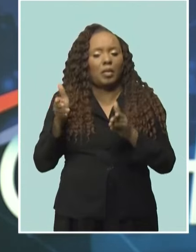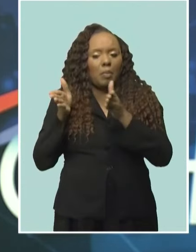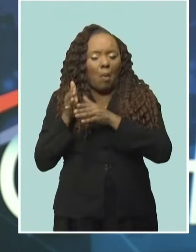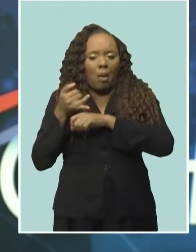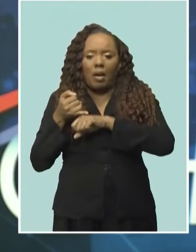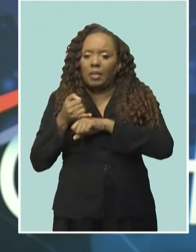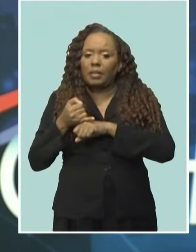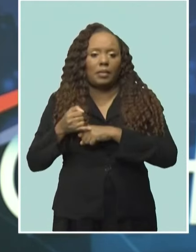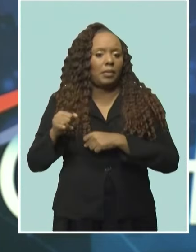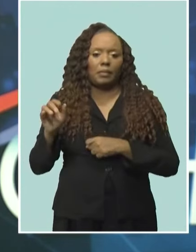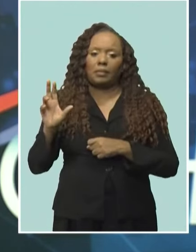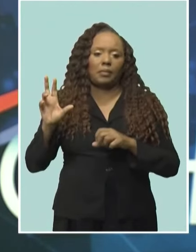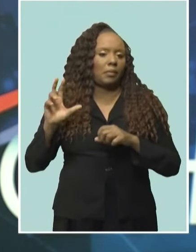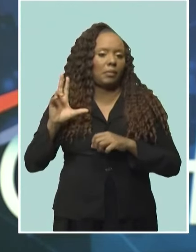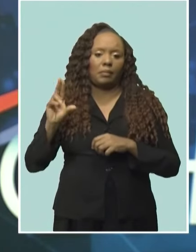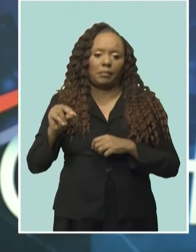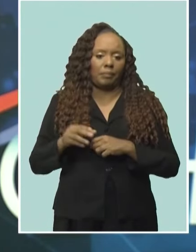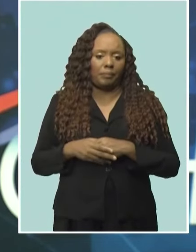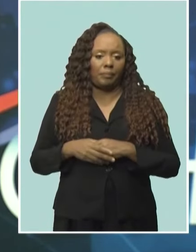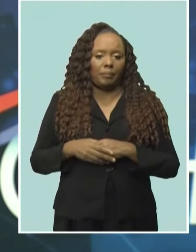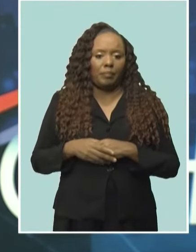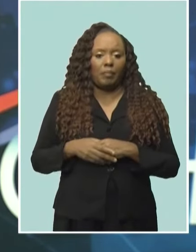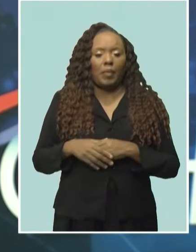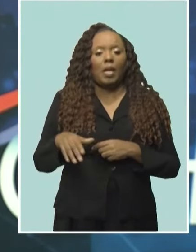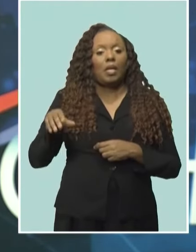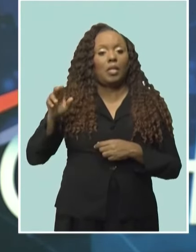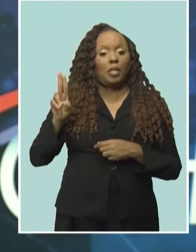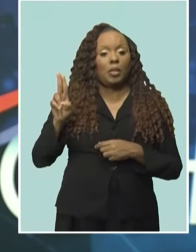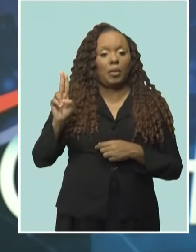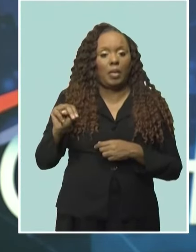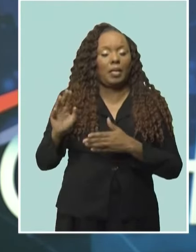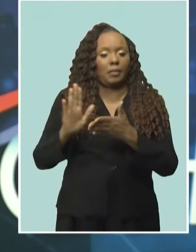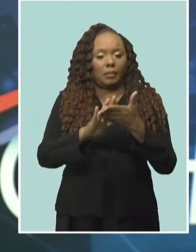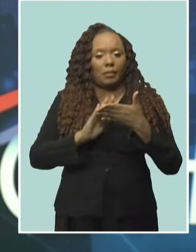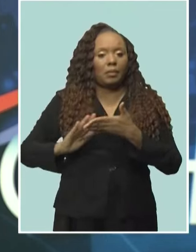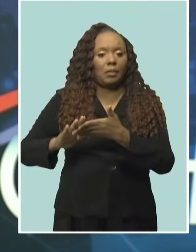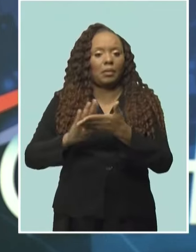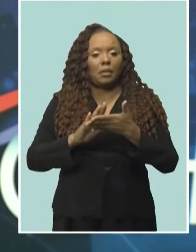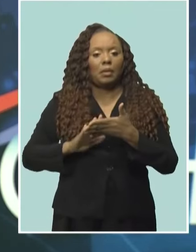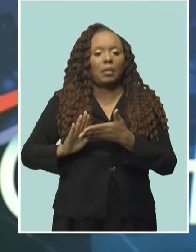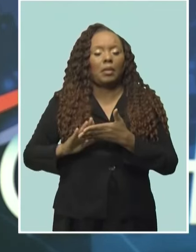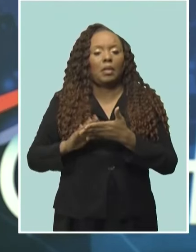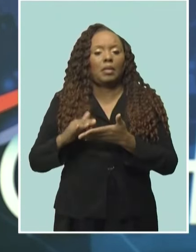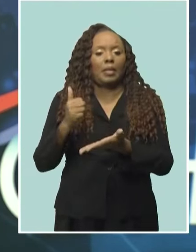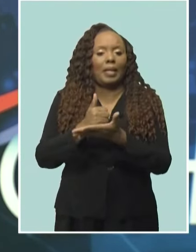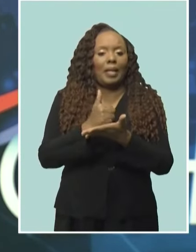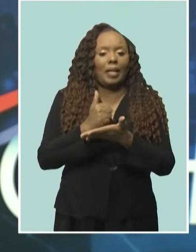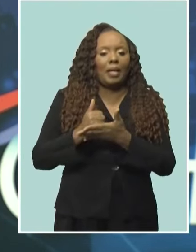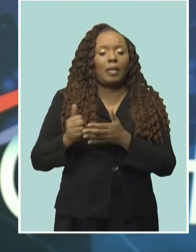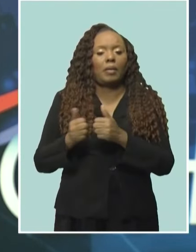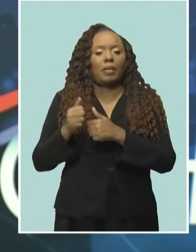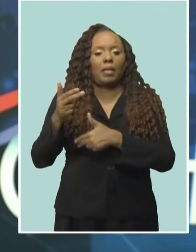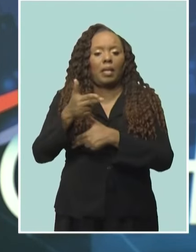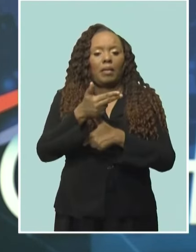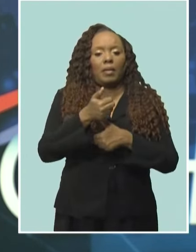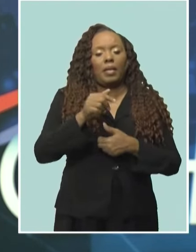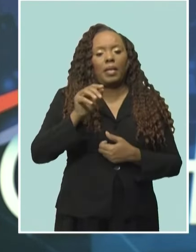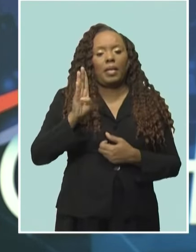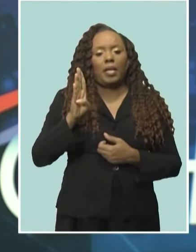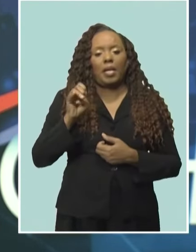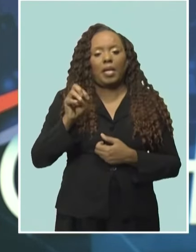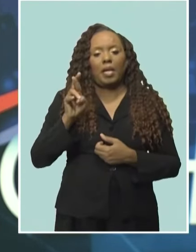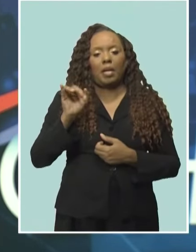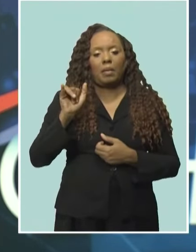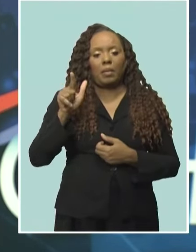has lauded the massive volunteer effort in the wake of the passage of the hurricane on affected islands. Despite logistical and access